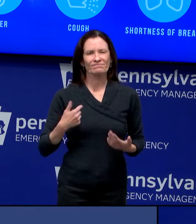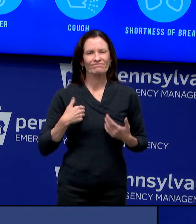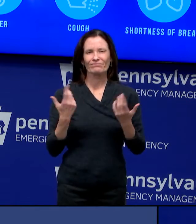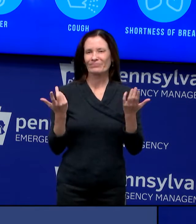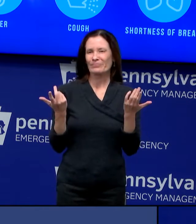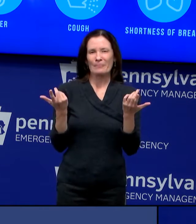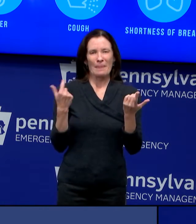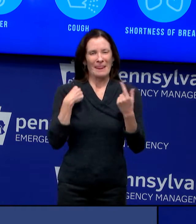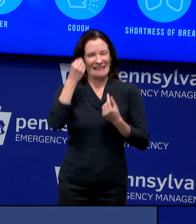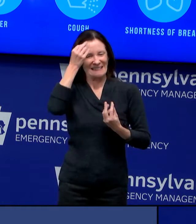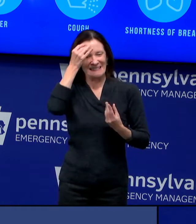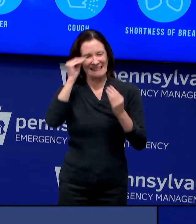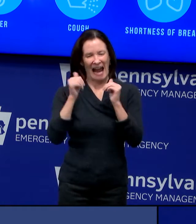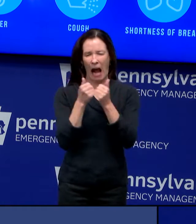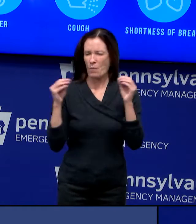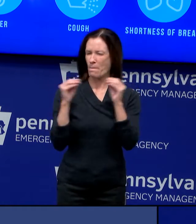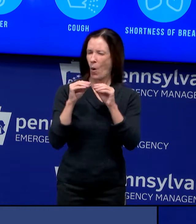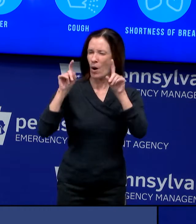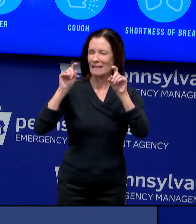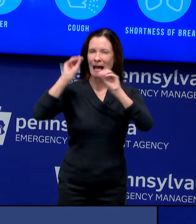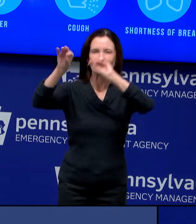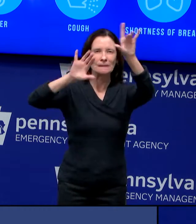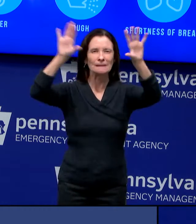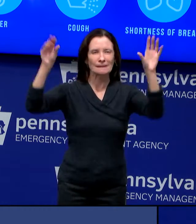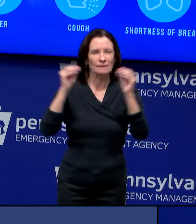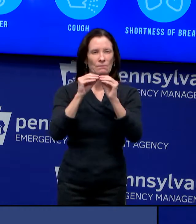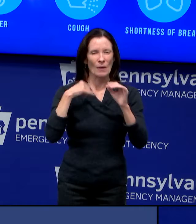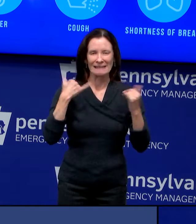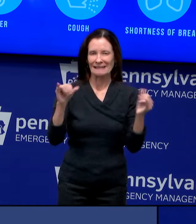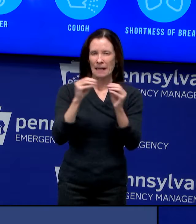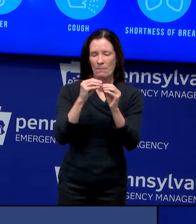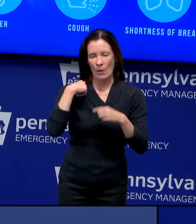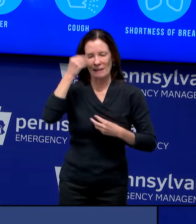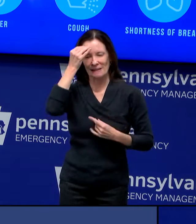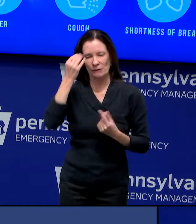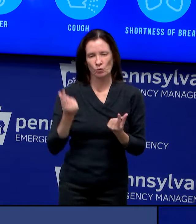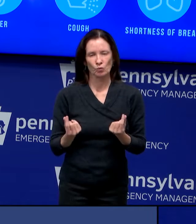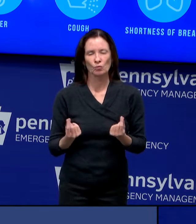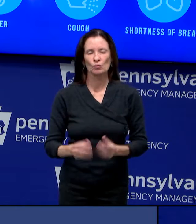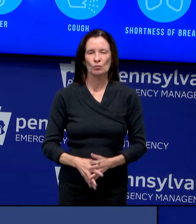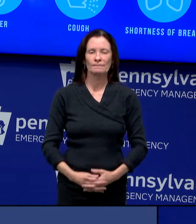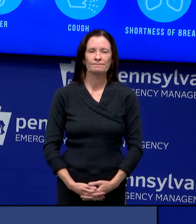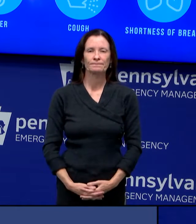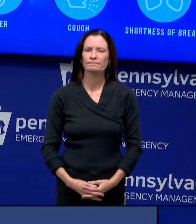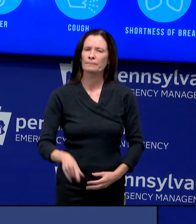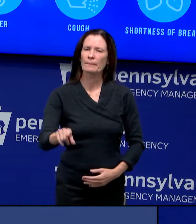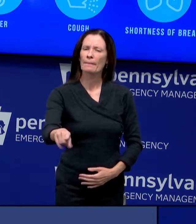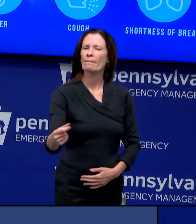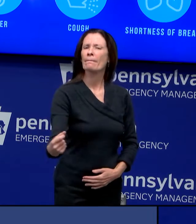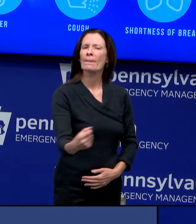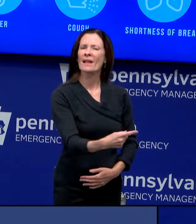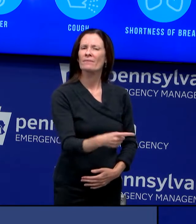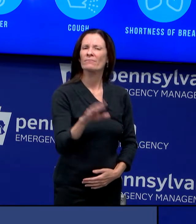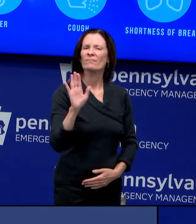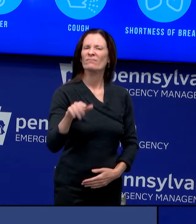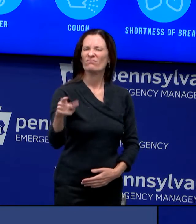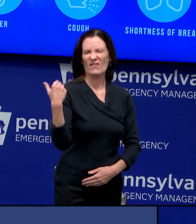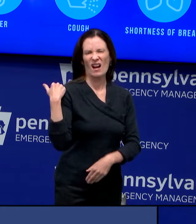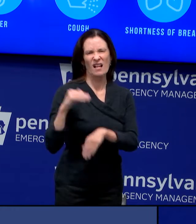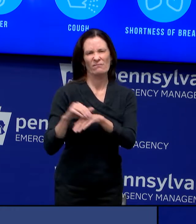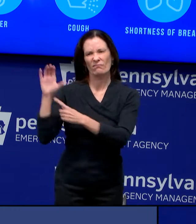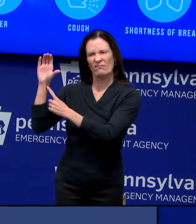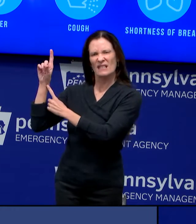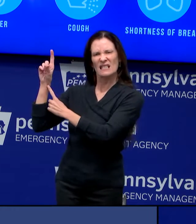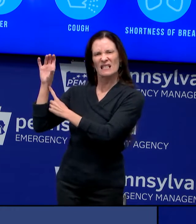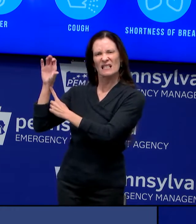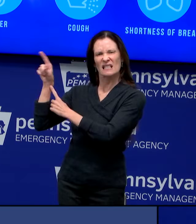them. From WTAE, following CDC Director Redfield's reminder last night about the importance of getting a flu shot,